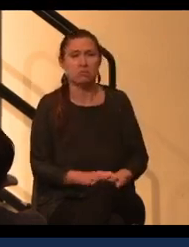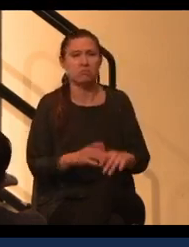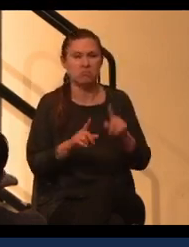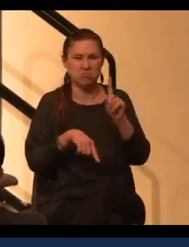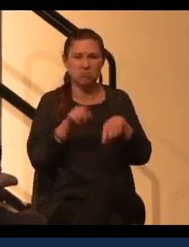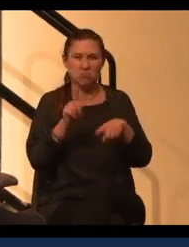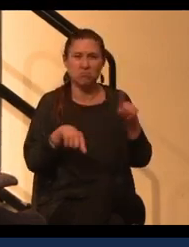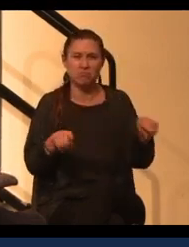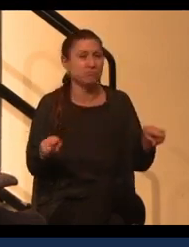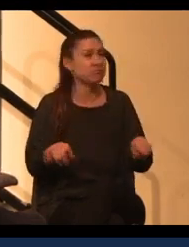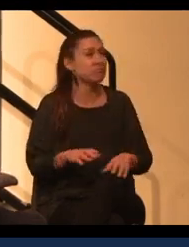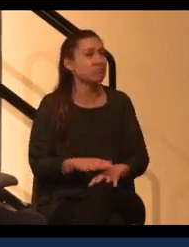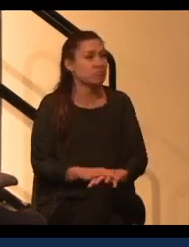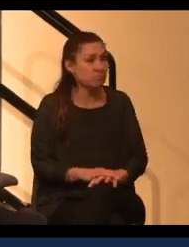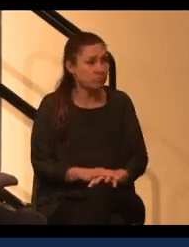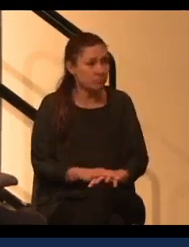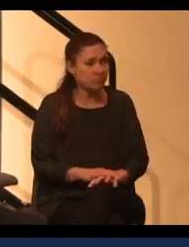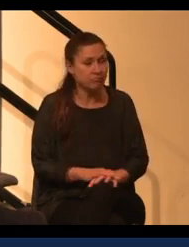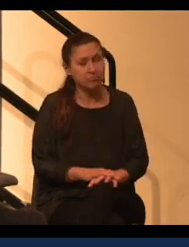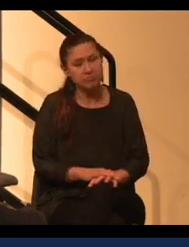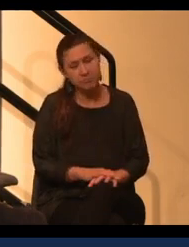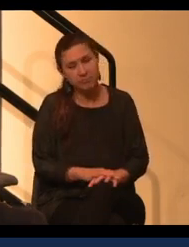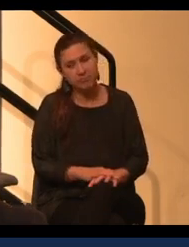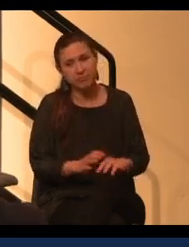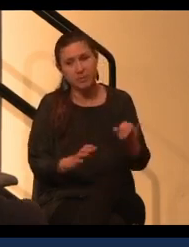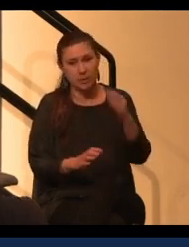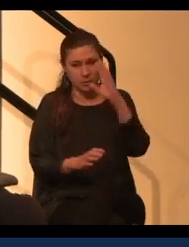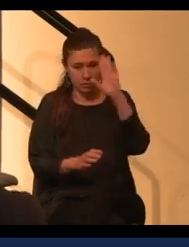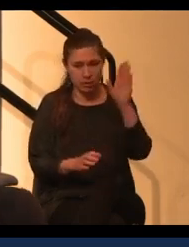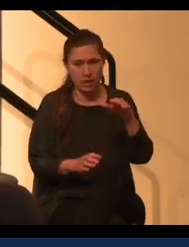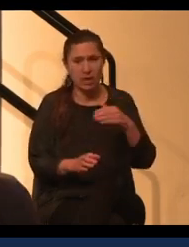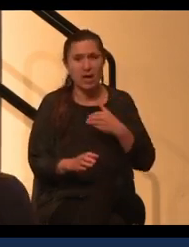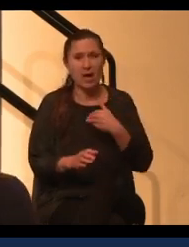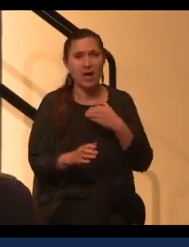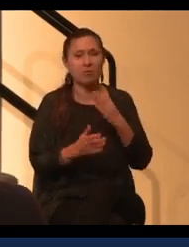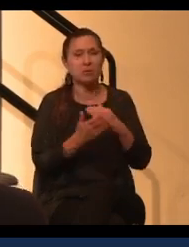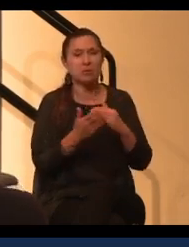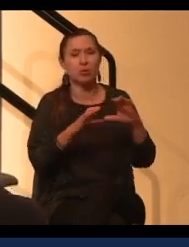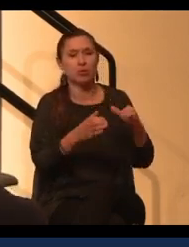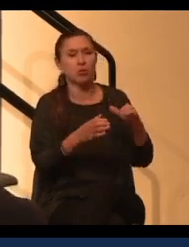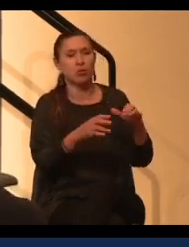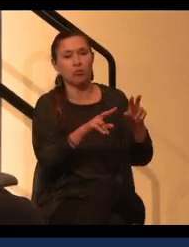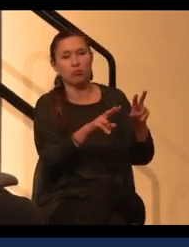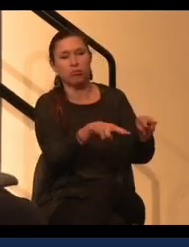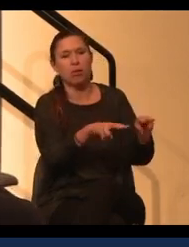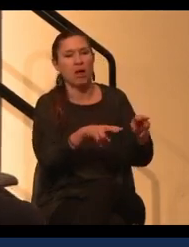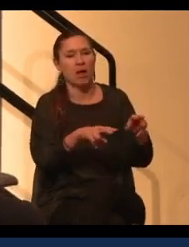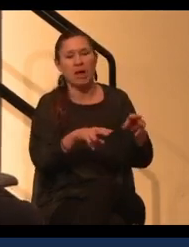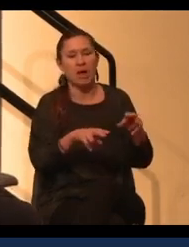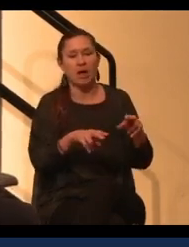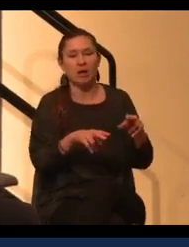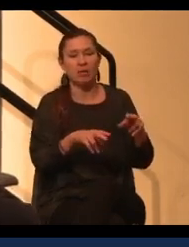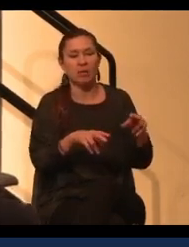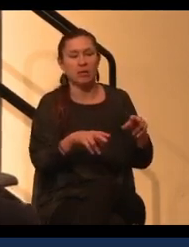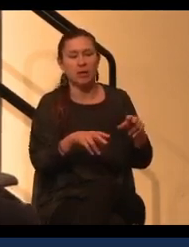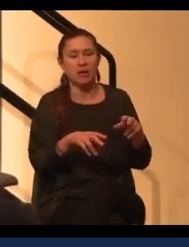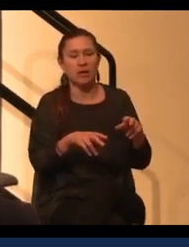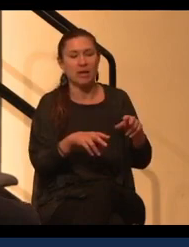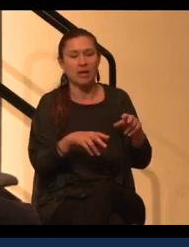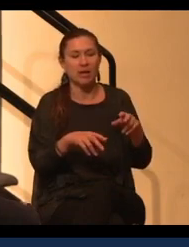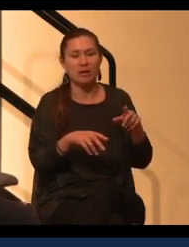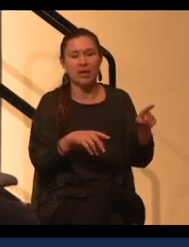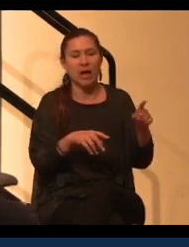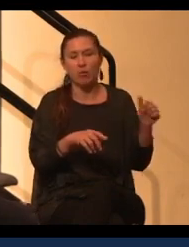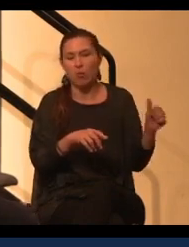forth. And you know, of course, there's also the stigma for some groups to seek out counseling, and not even knowing that you